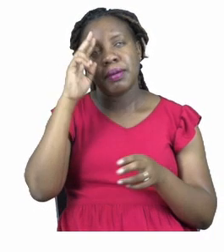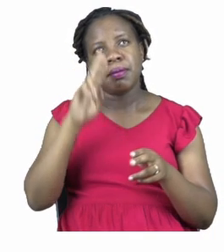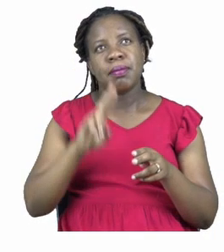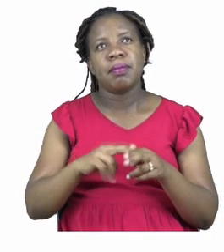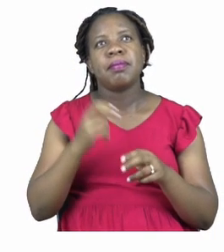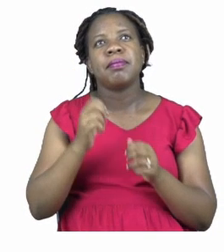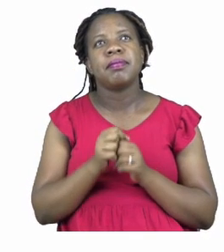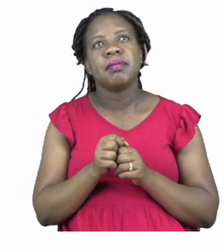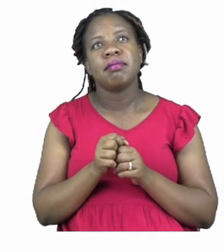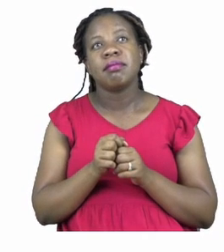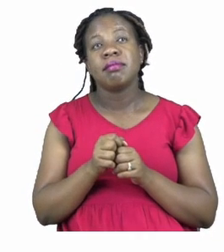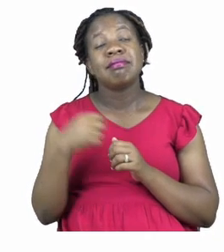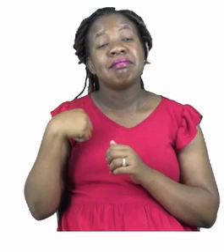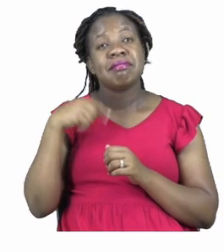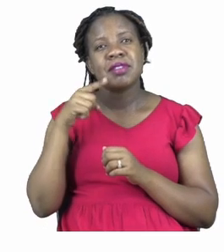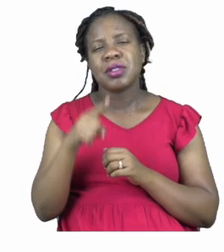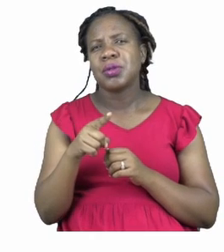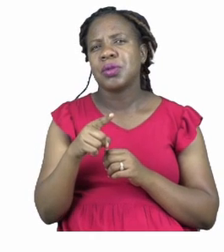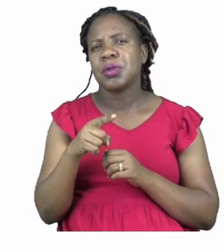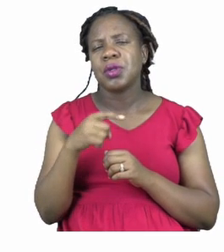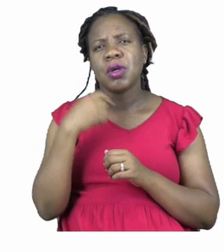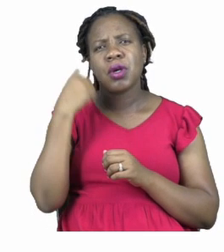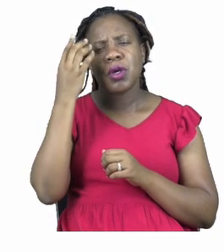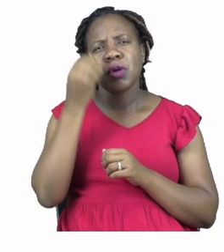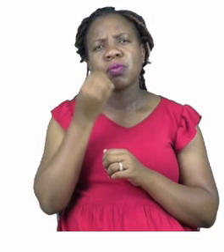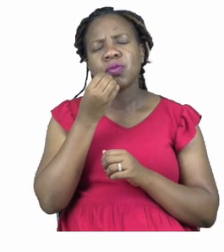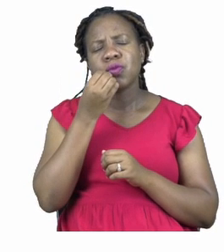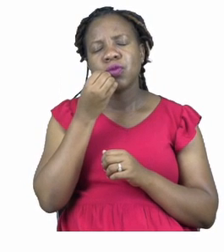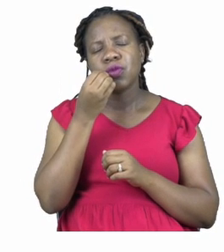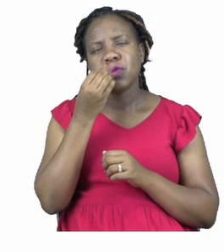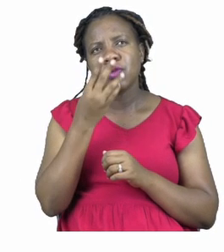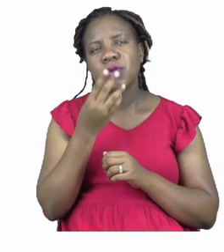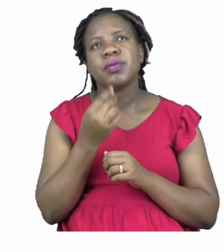cute and funny too.